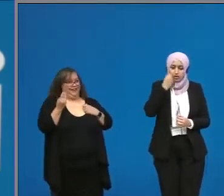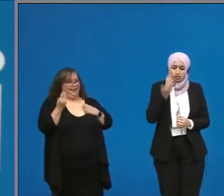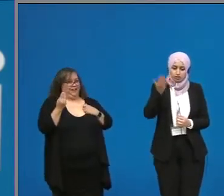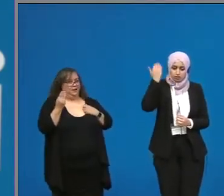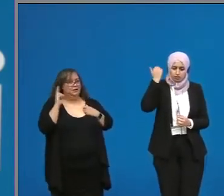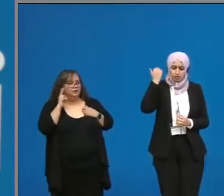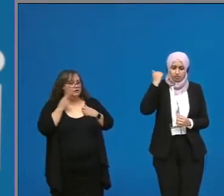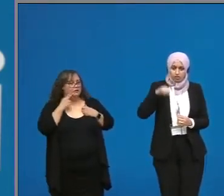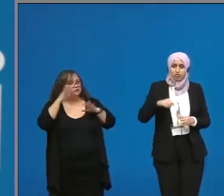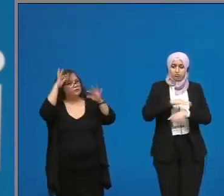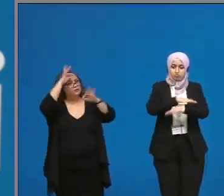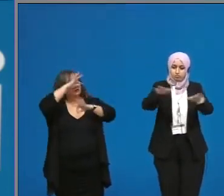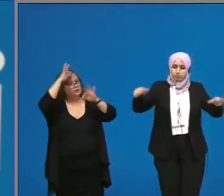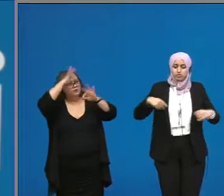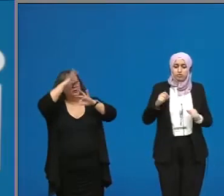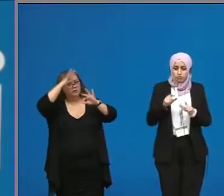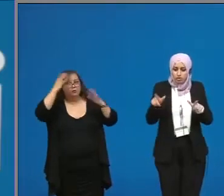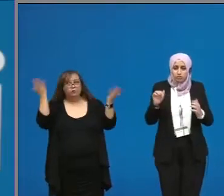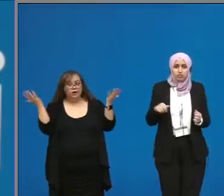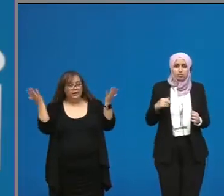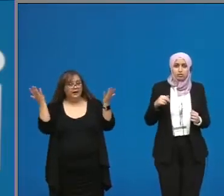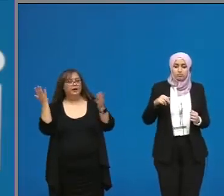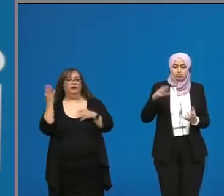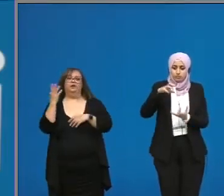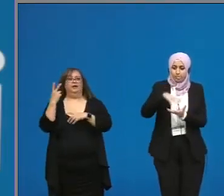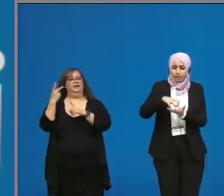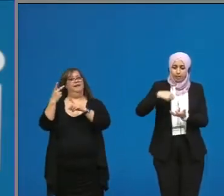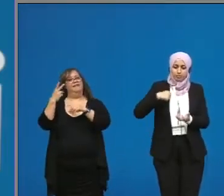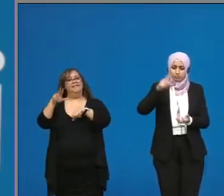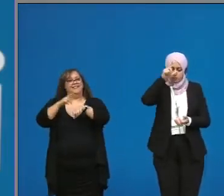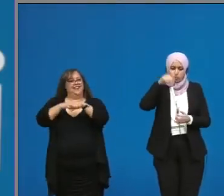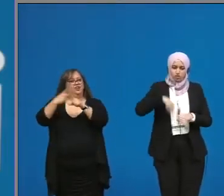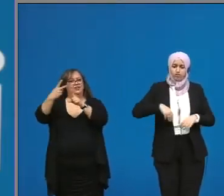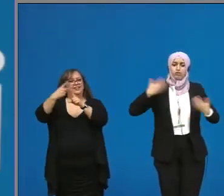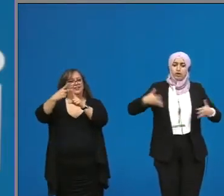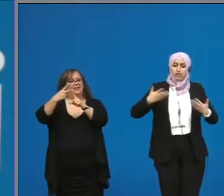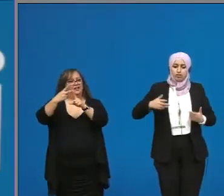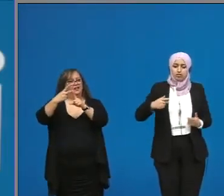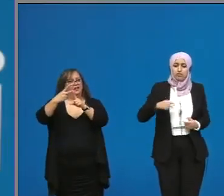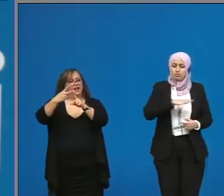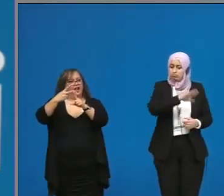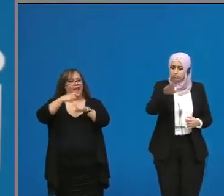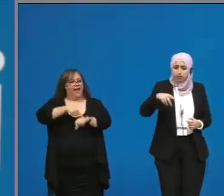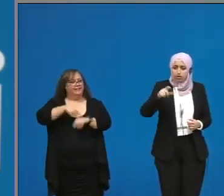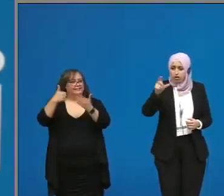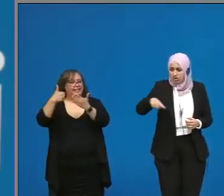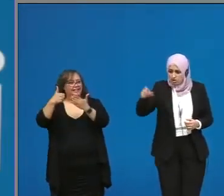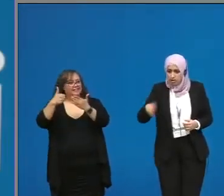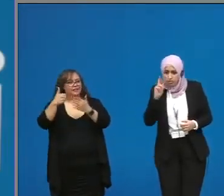because we only get on national TV at 6 o'clock 1 hour of deaf